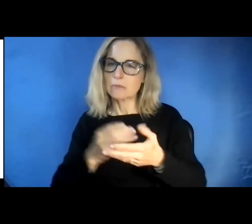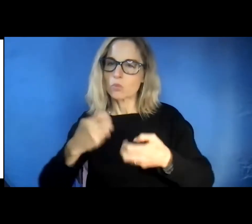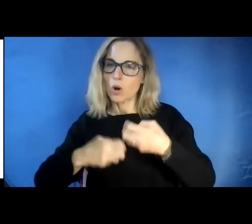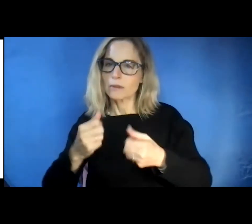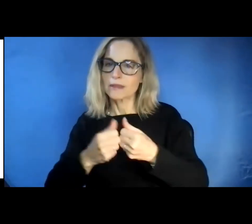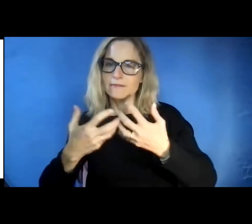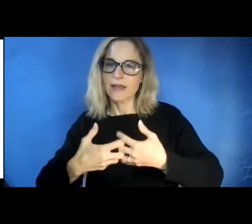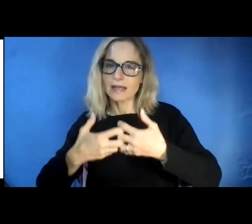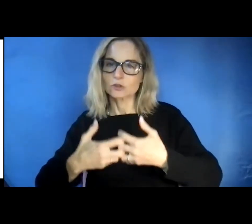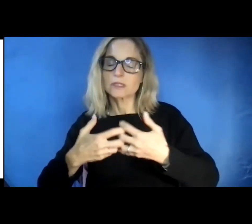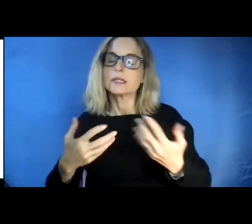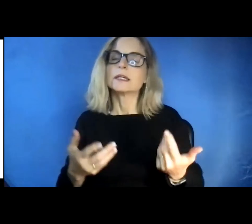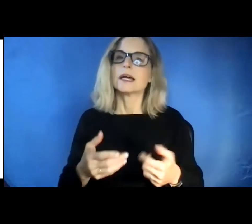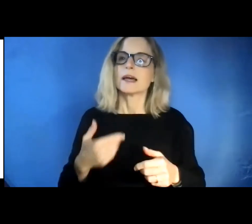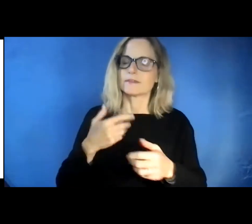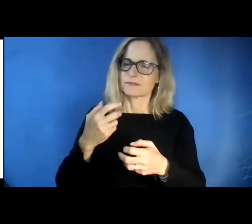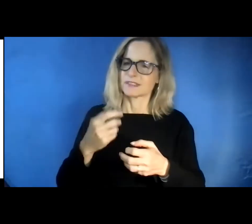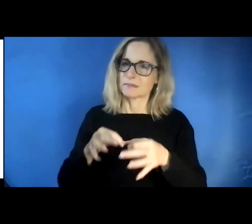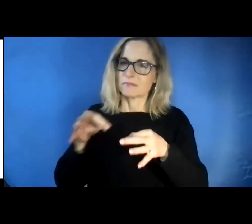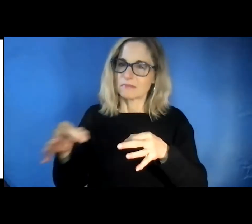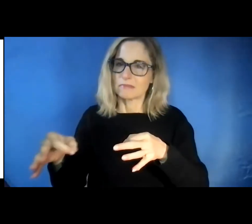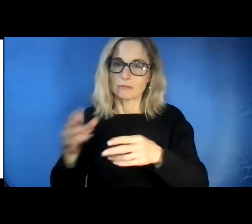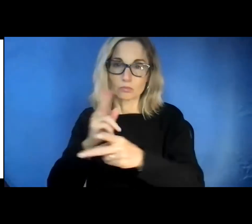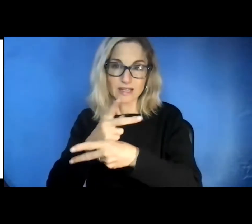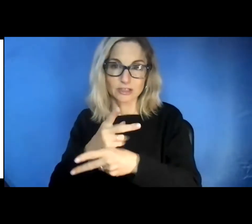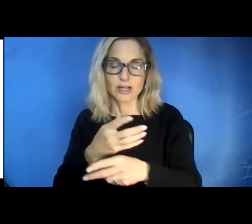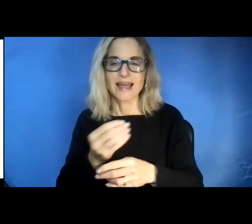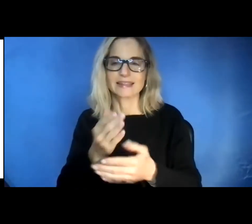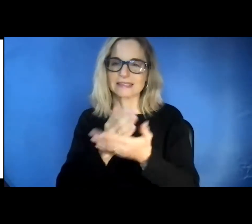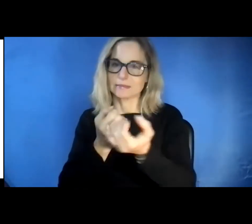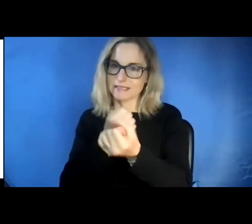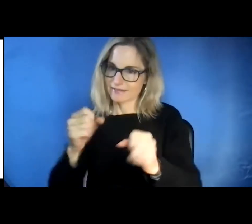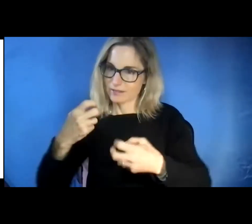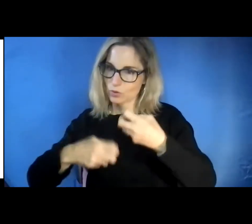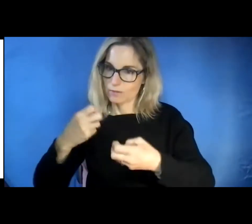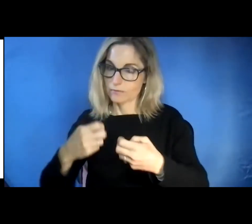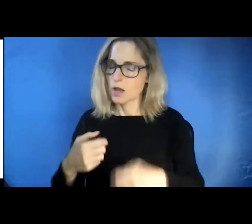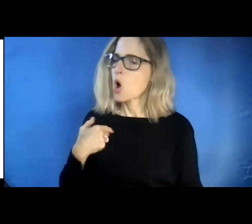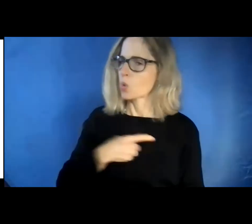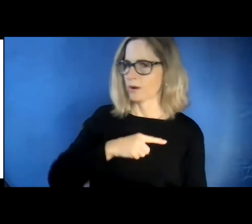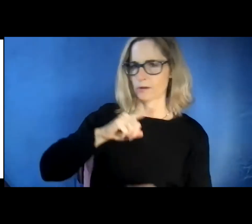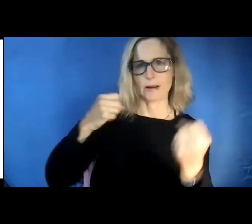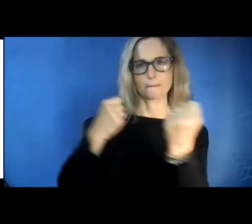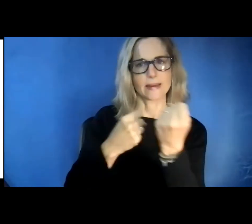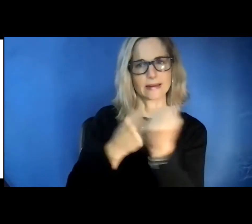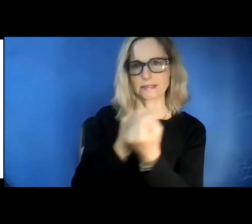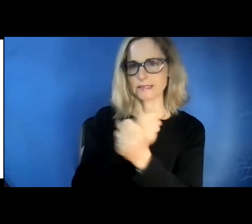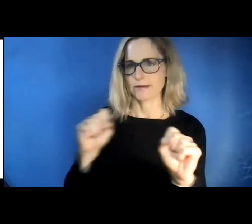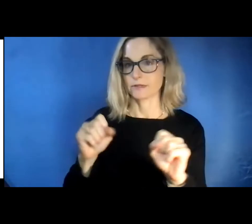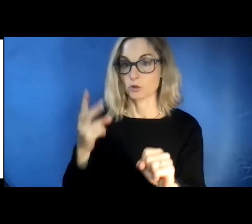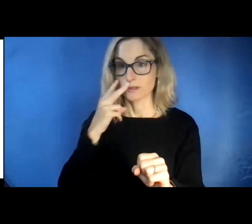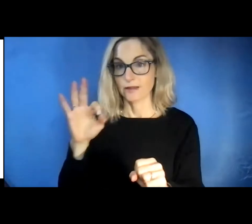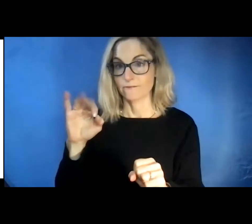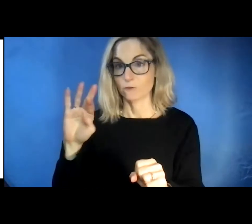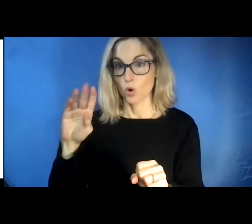even sparked some safety concerns. We're very committed to safety. You'll see things like forklifts, and we saw auto-guided vehicles.